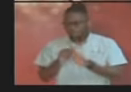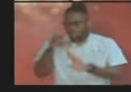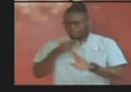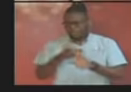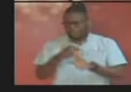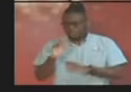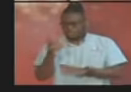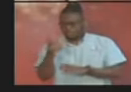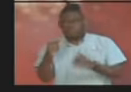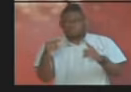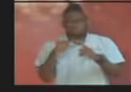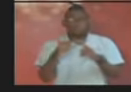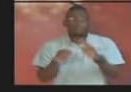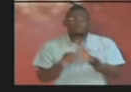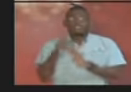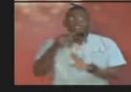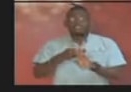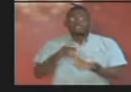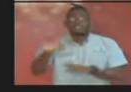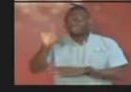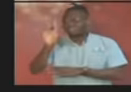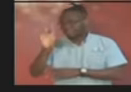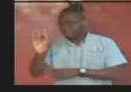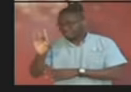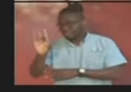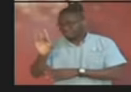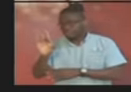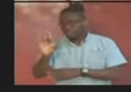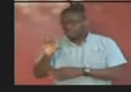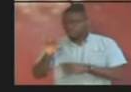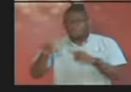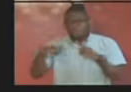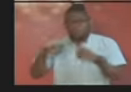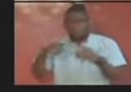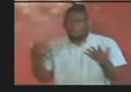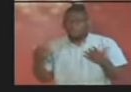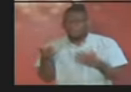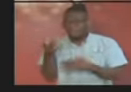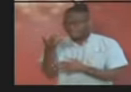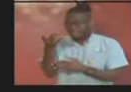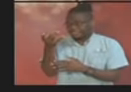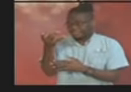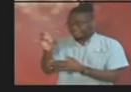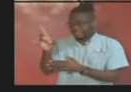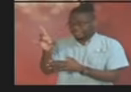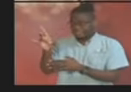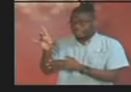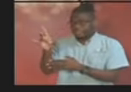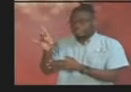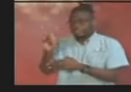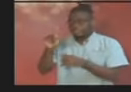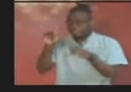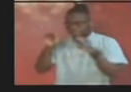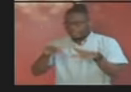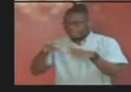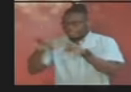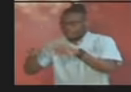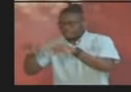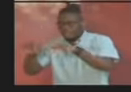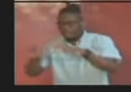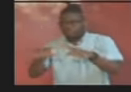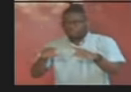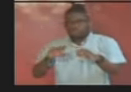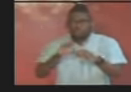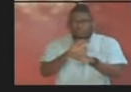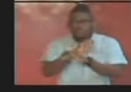have been just close to 1,700 samples taken, and there have been no positive cases. Is that therefore an argument that could be